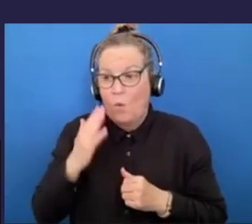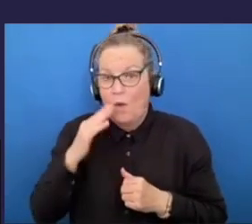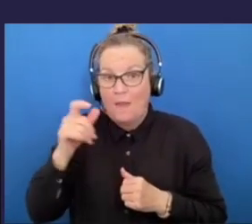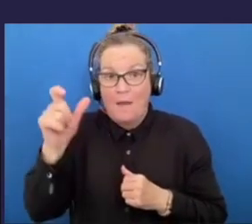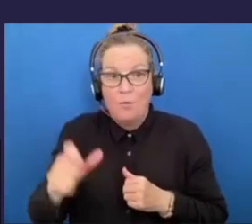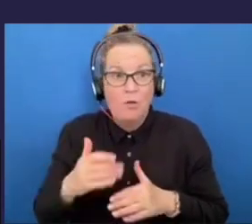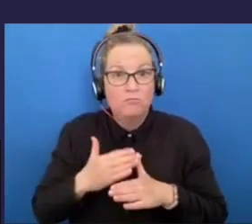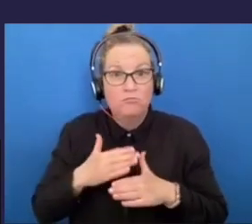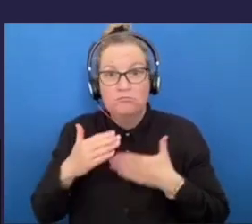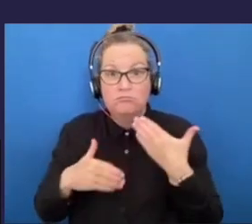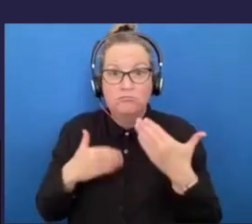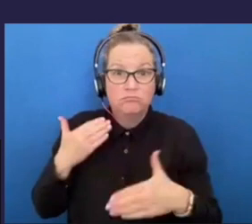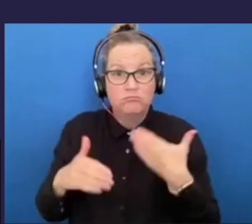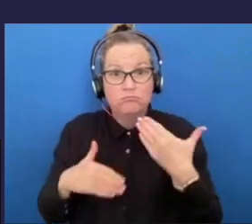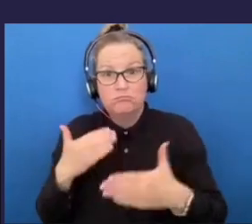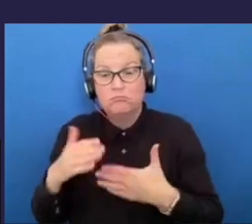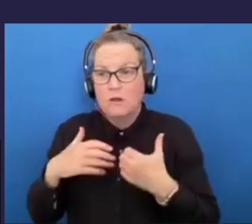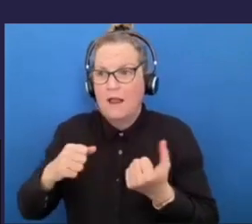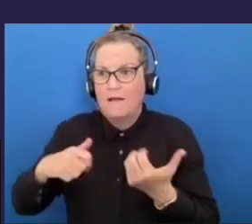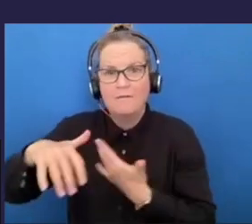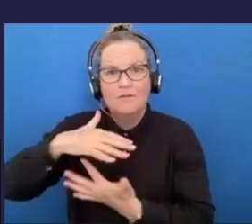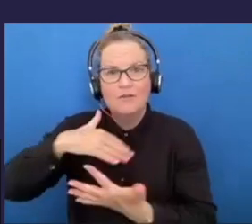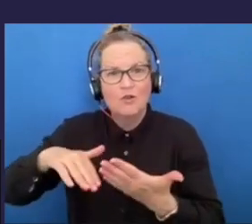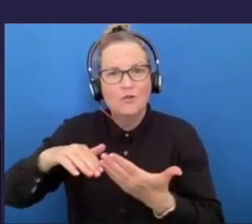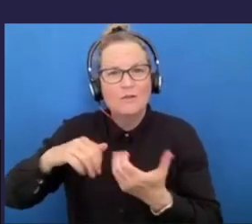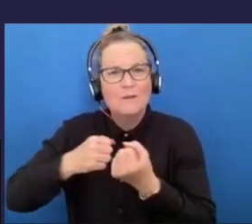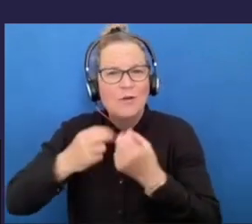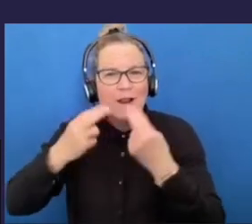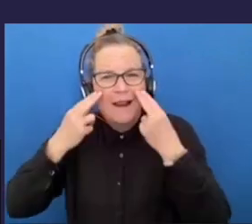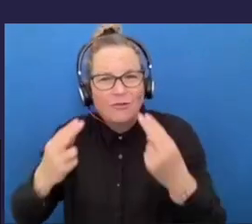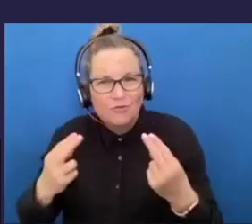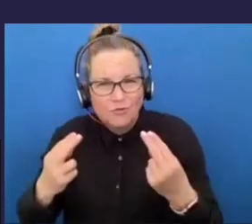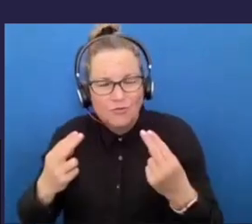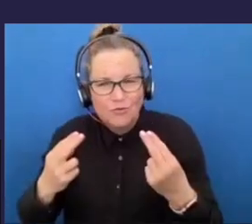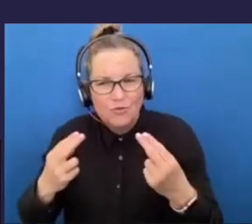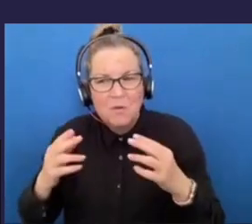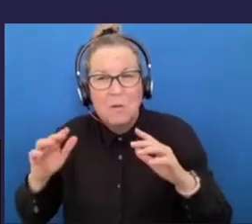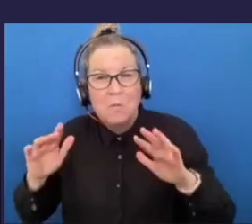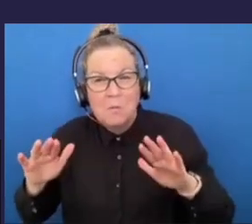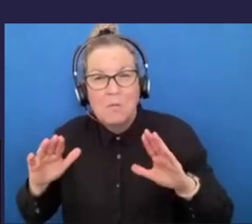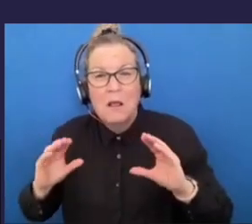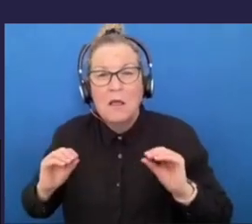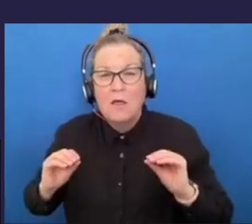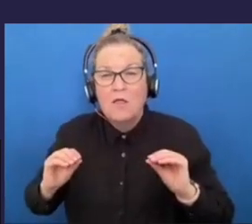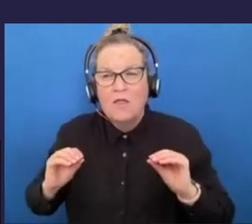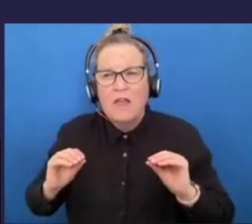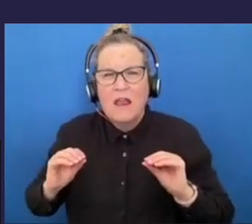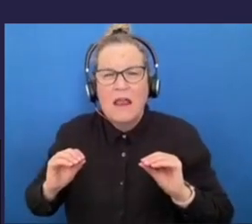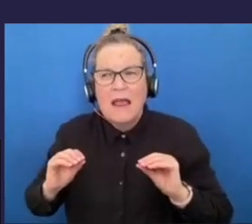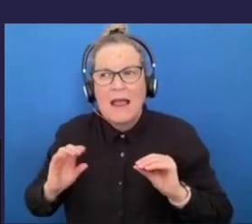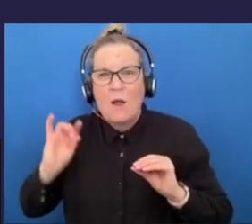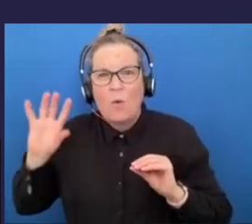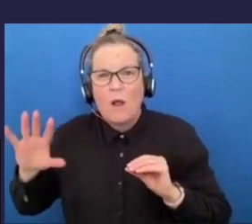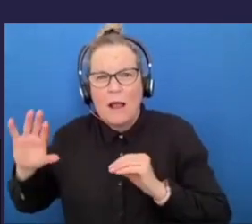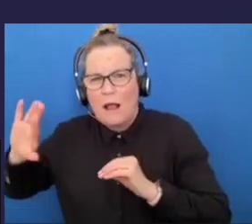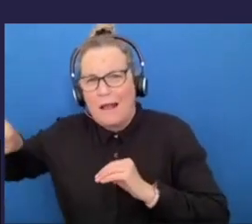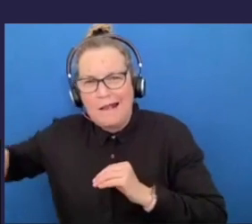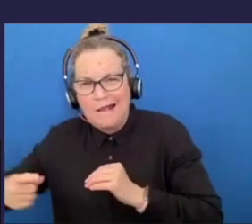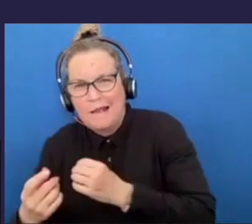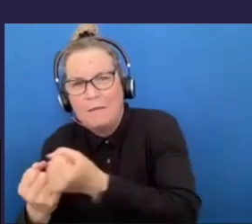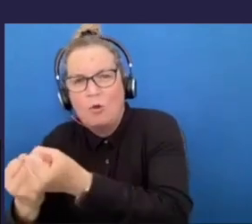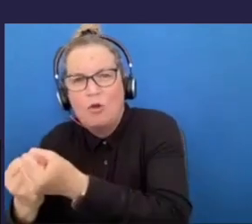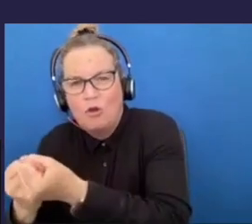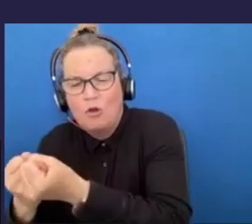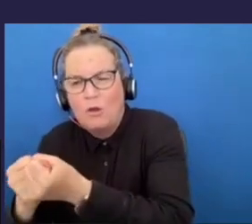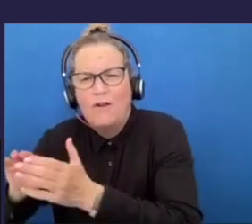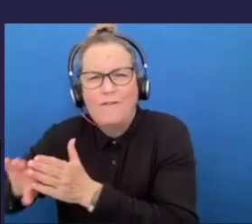network of natural social support, external supports from the agency can be actively faded, so that the worker can generalize what's been learned